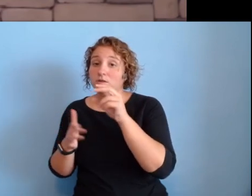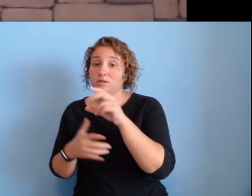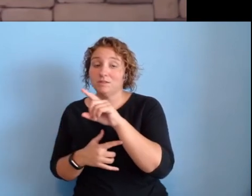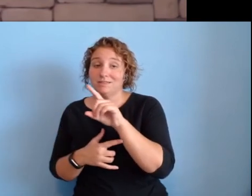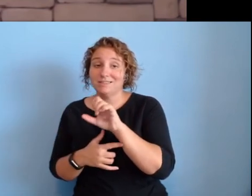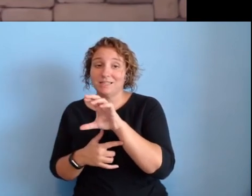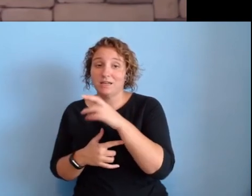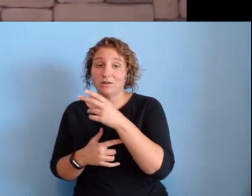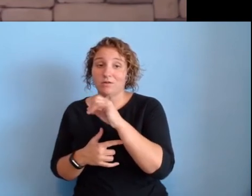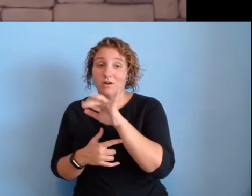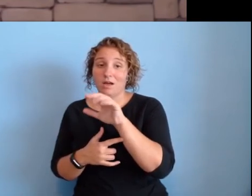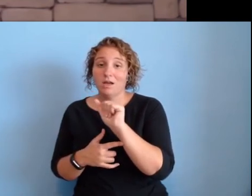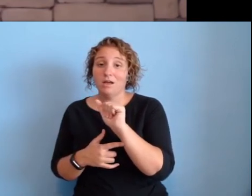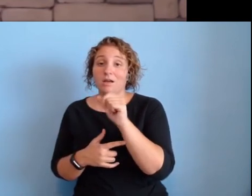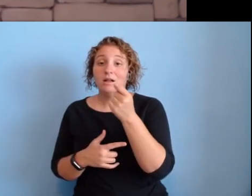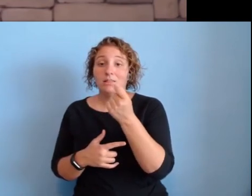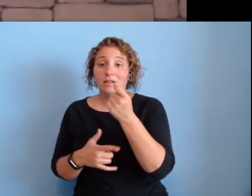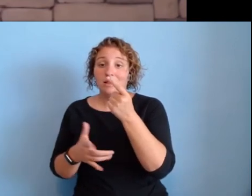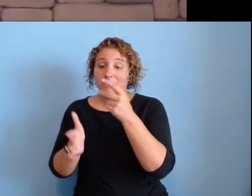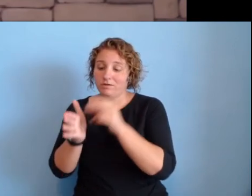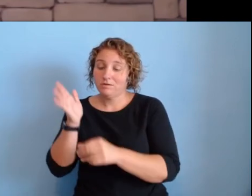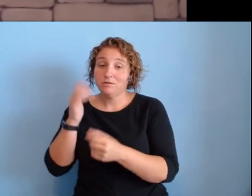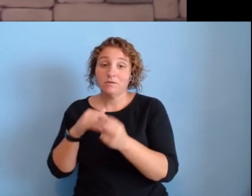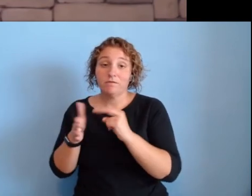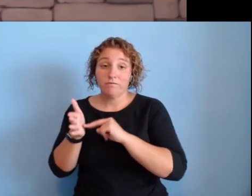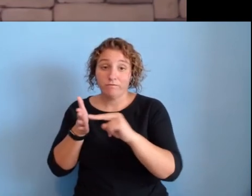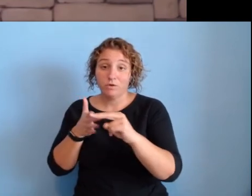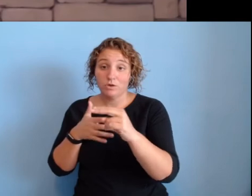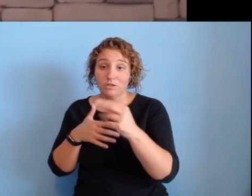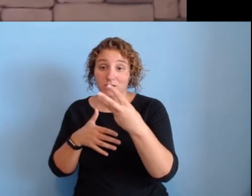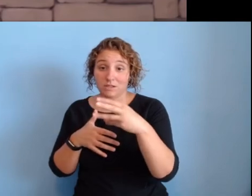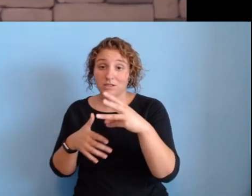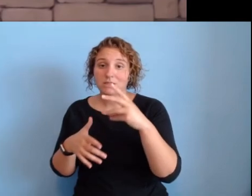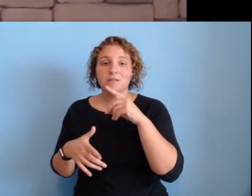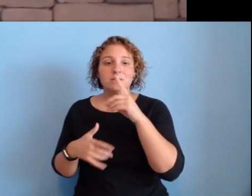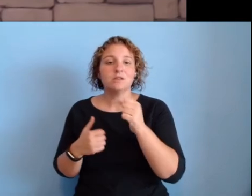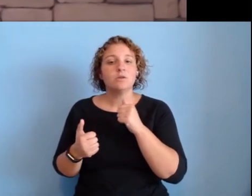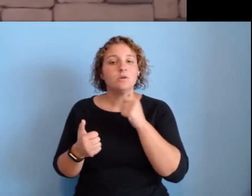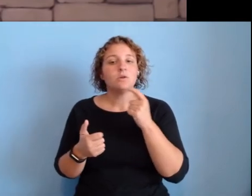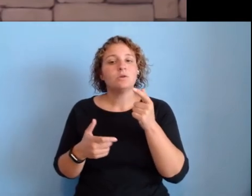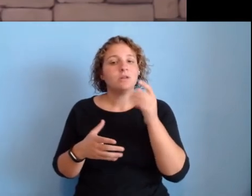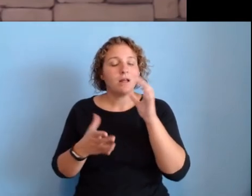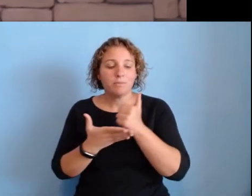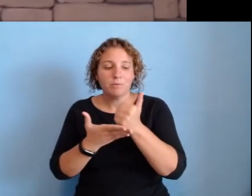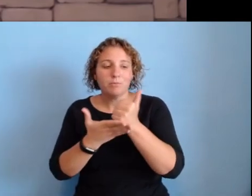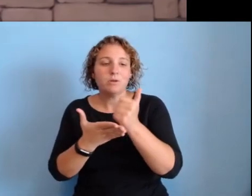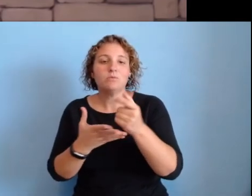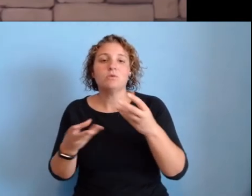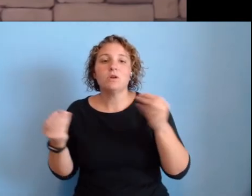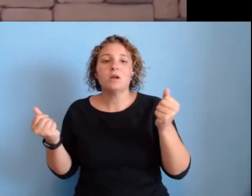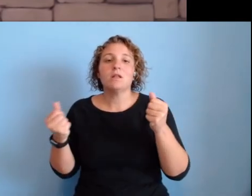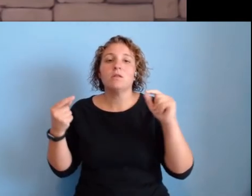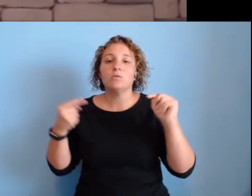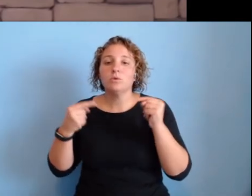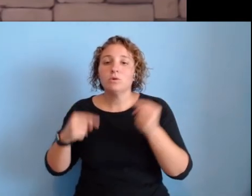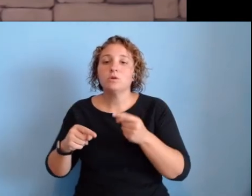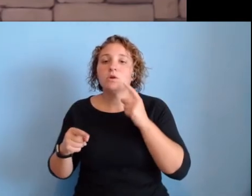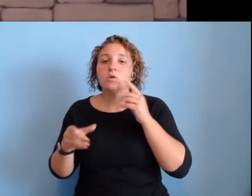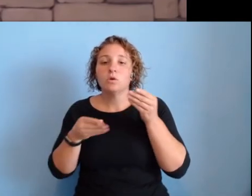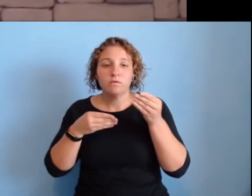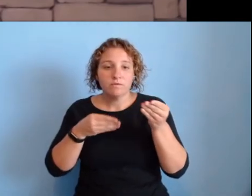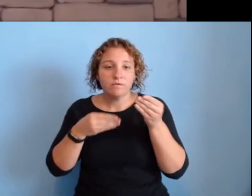I will raise up a shepherd in the land which shall not visit those that be cut off, neither shall seek the young one, nor heal that that is broken, nor feed